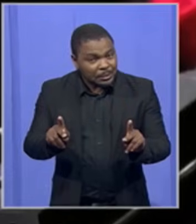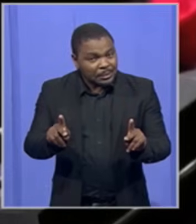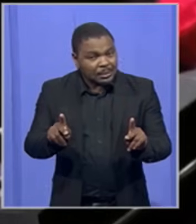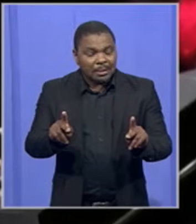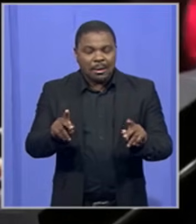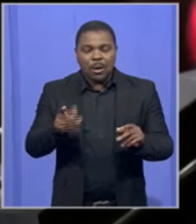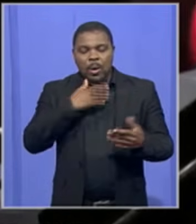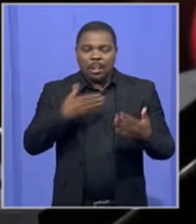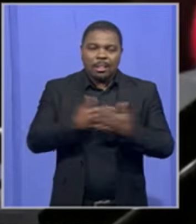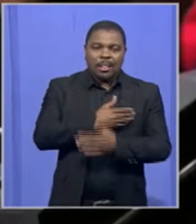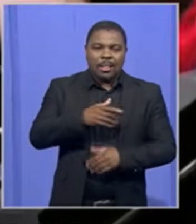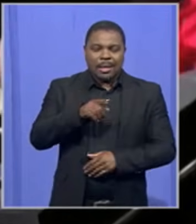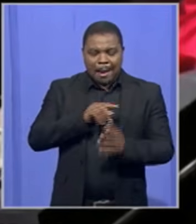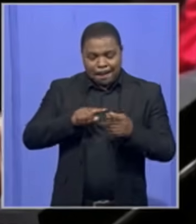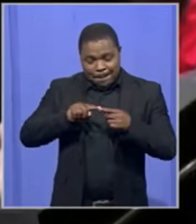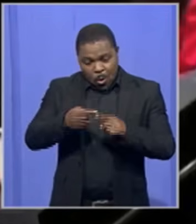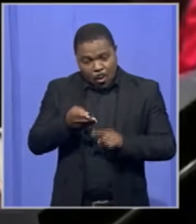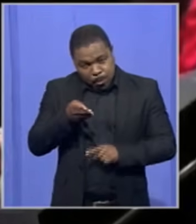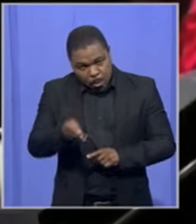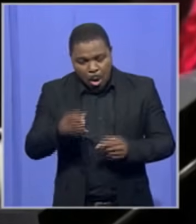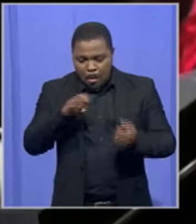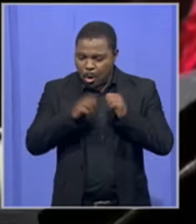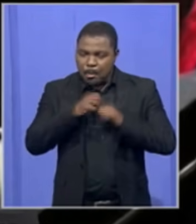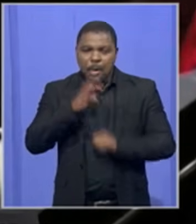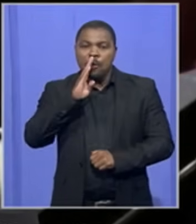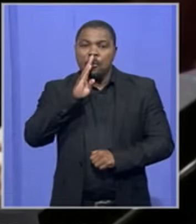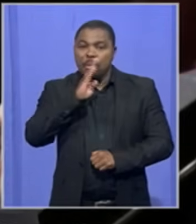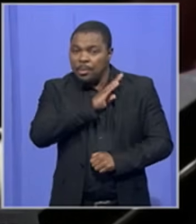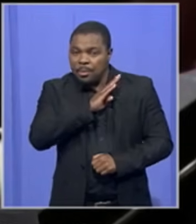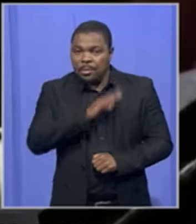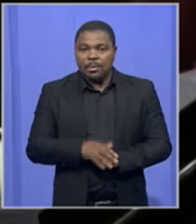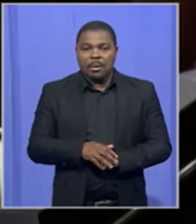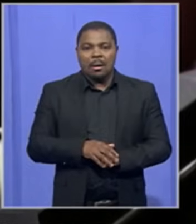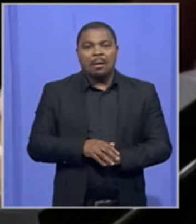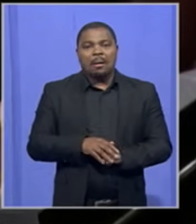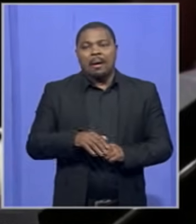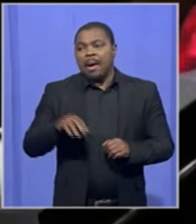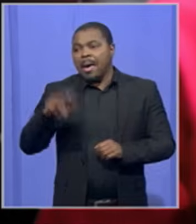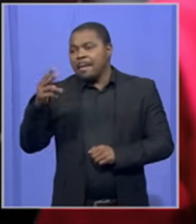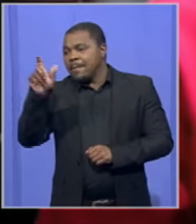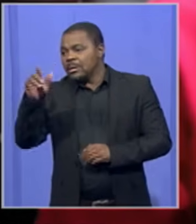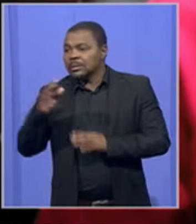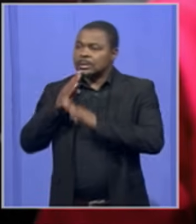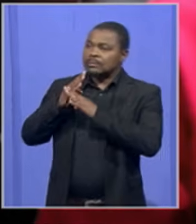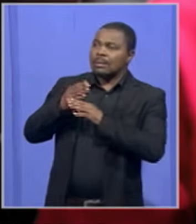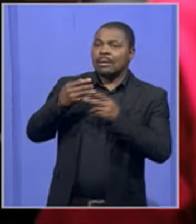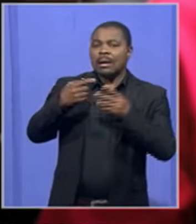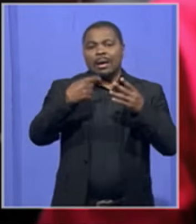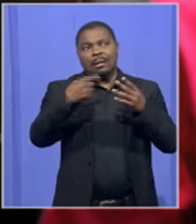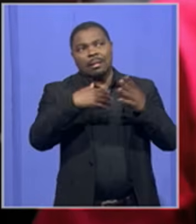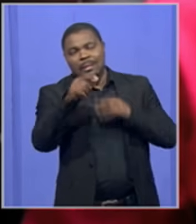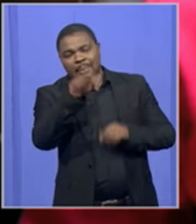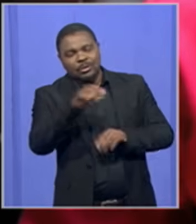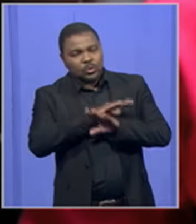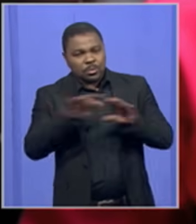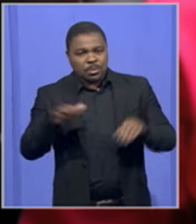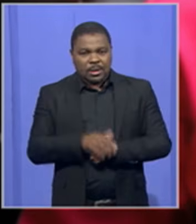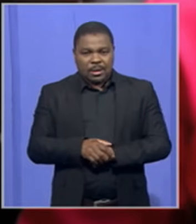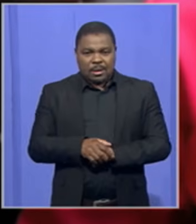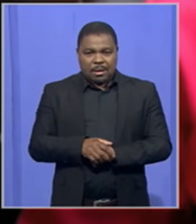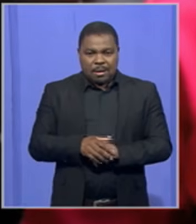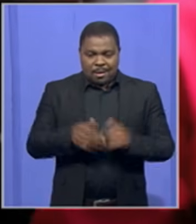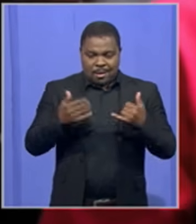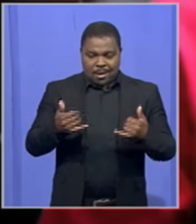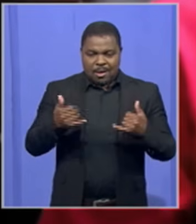It must be recorded as such. No problem. No one must defend anybody. So an impression must never be created that we have